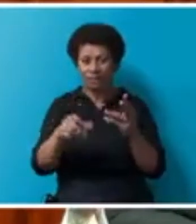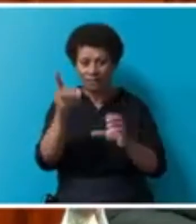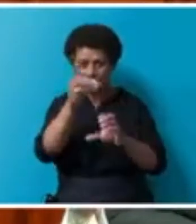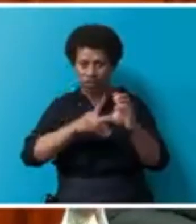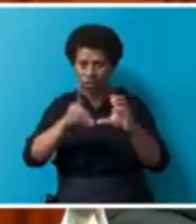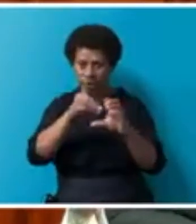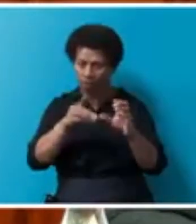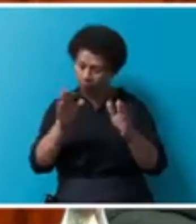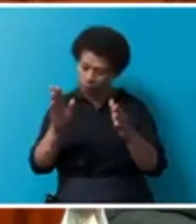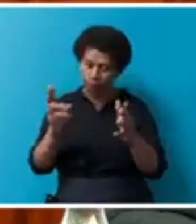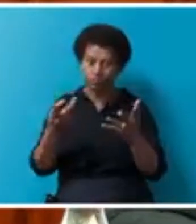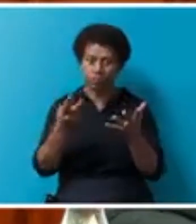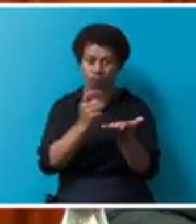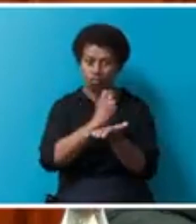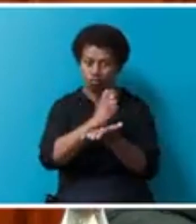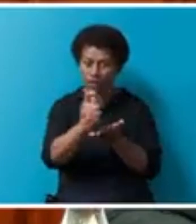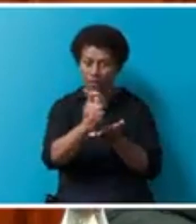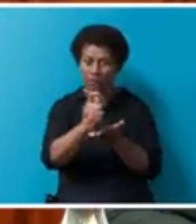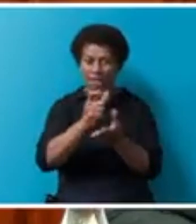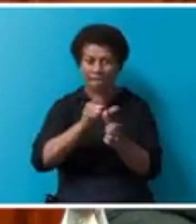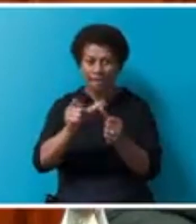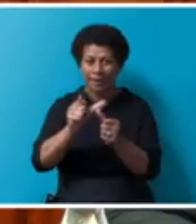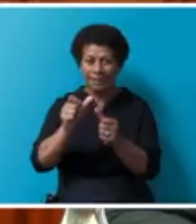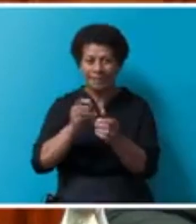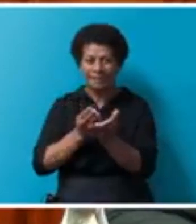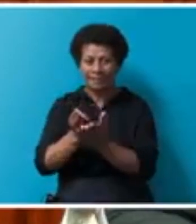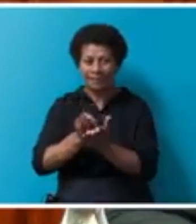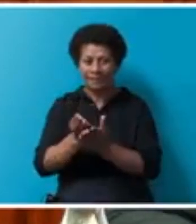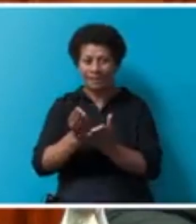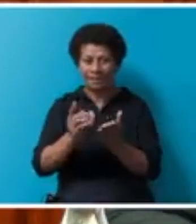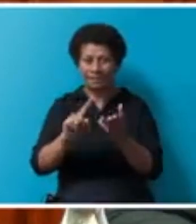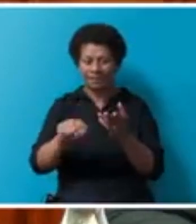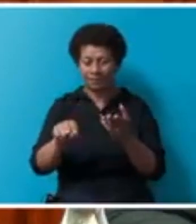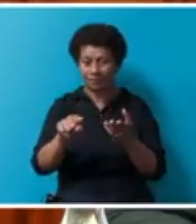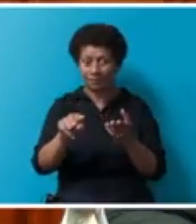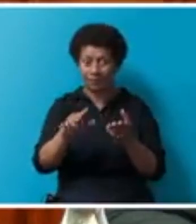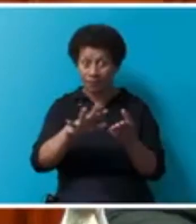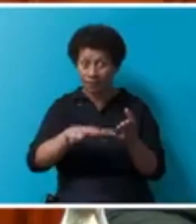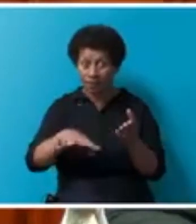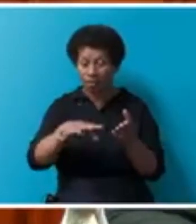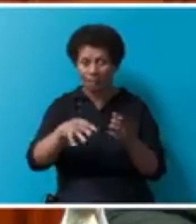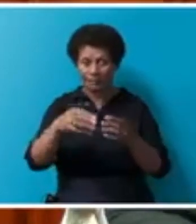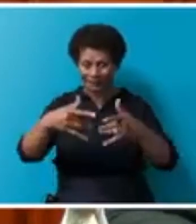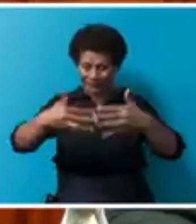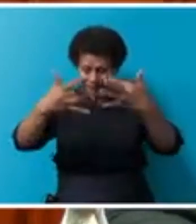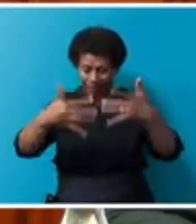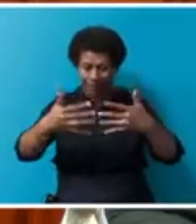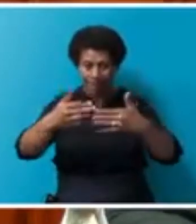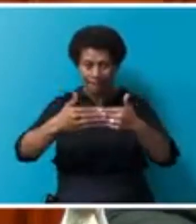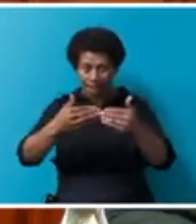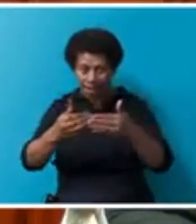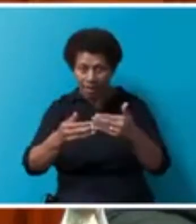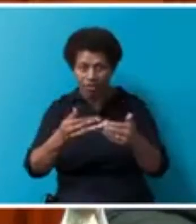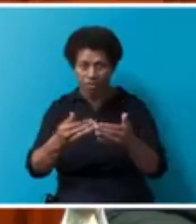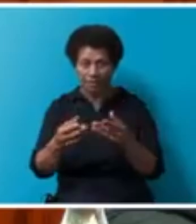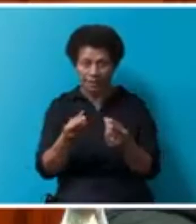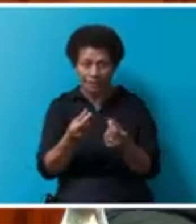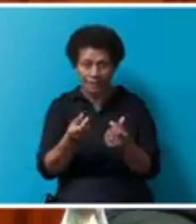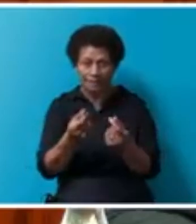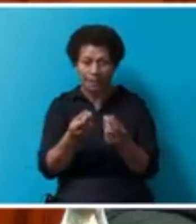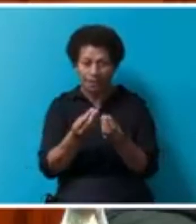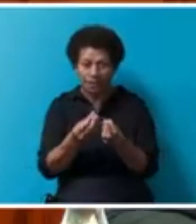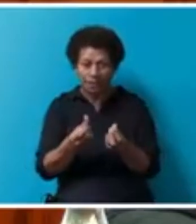greater transparency and better access to services. These efforts will also enhance data management, improve ease of doing business through